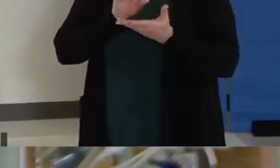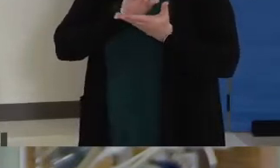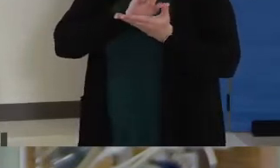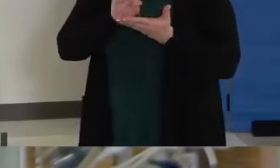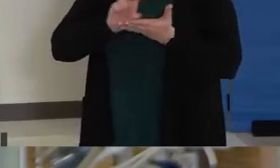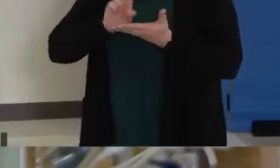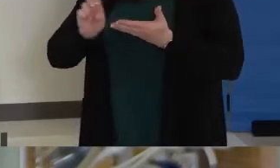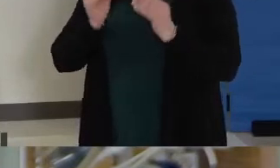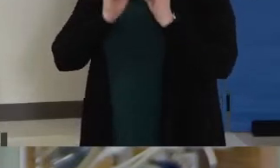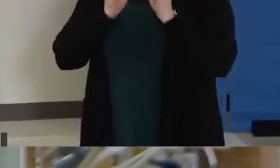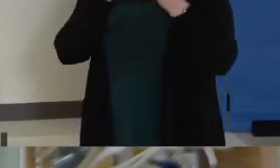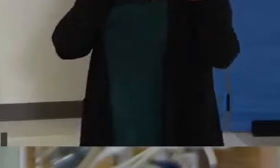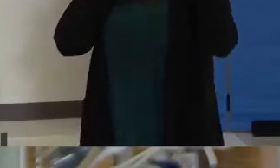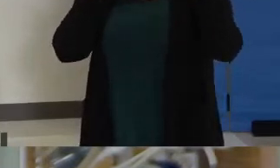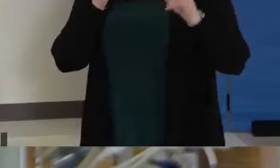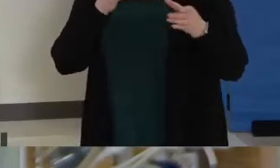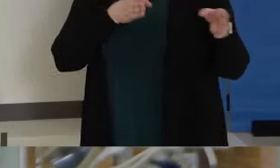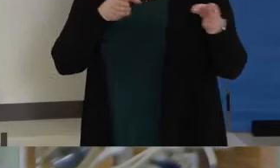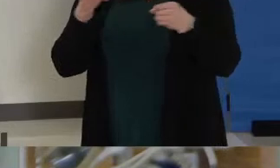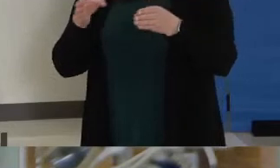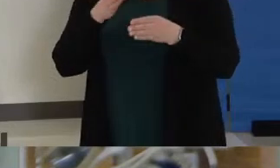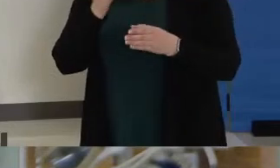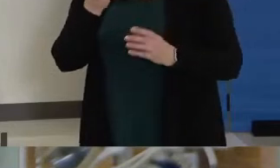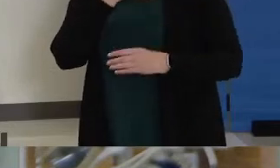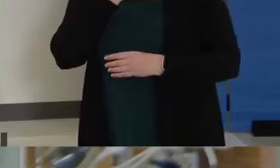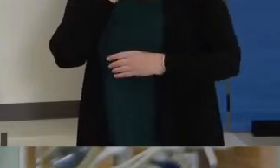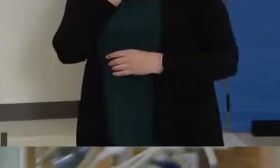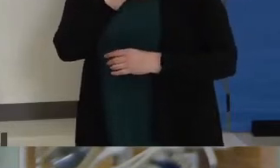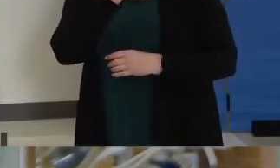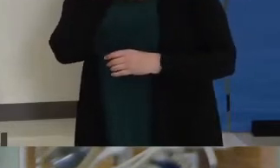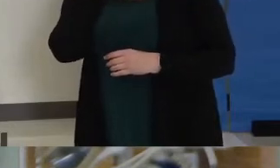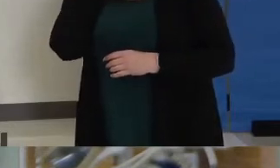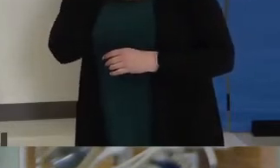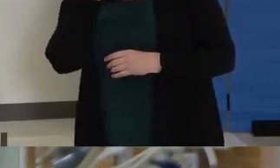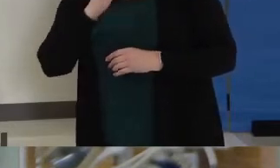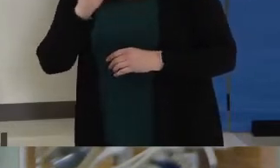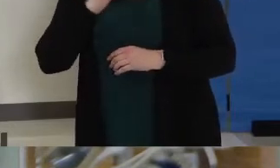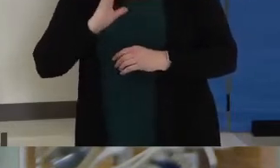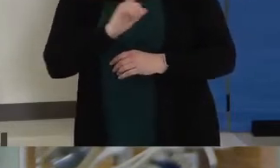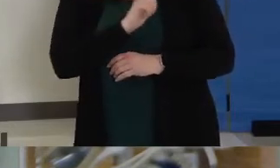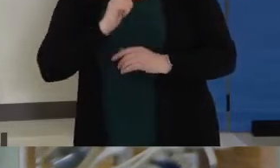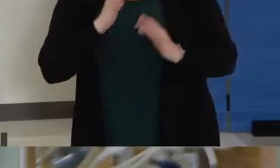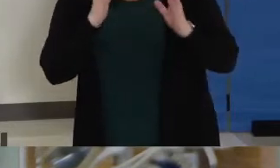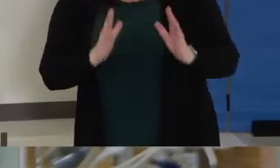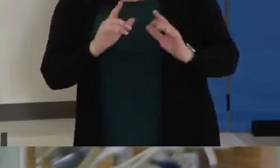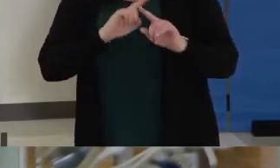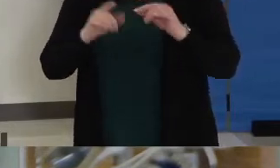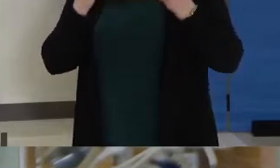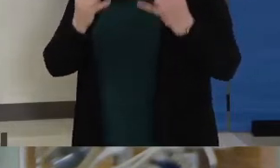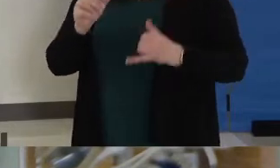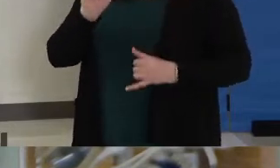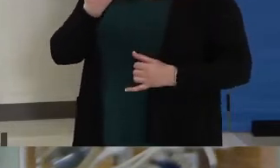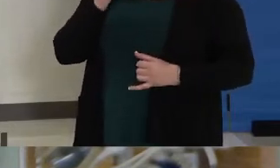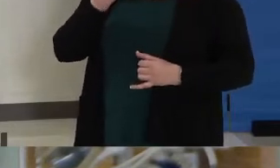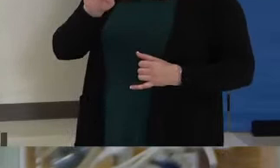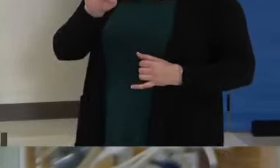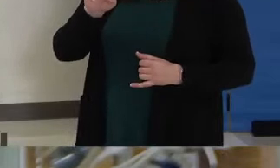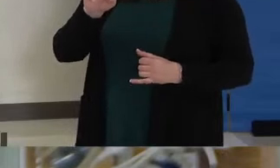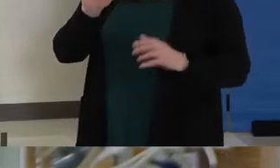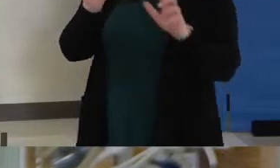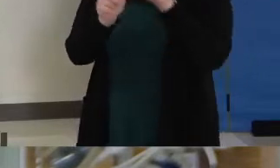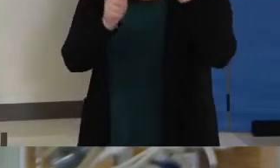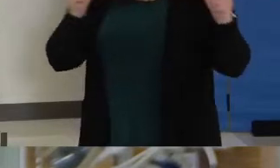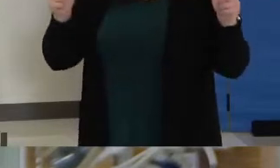more effective way. And I say this not only as a former legislator, but now as the mayor of a large